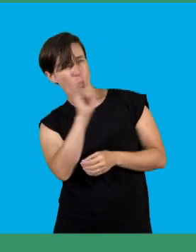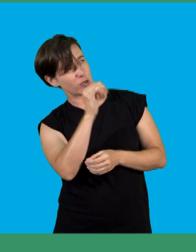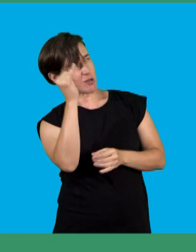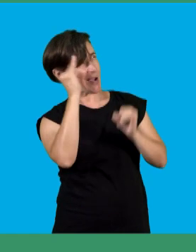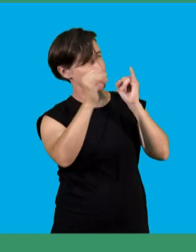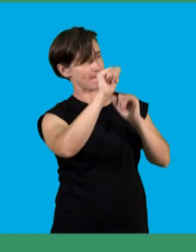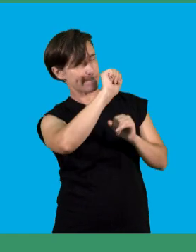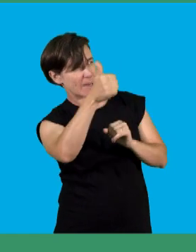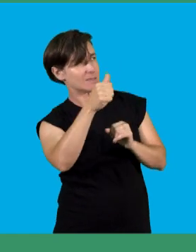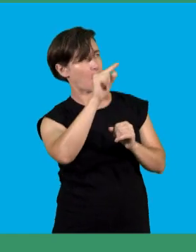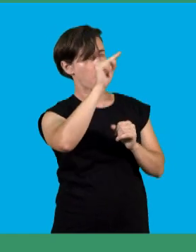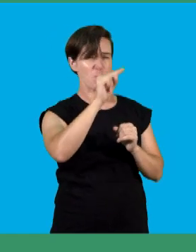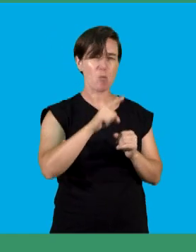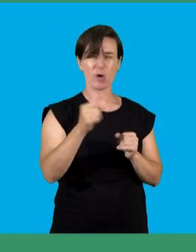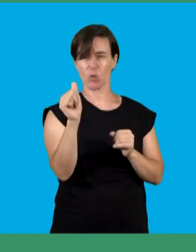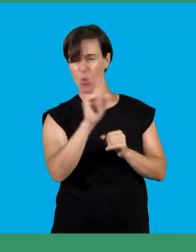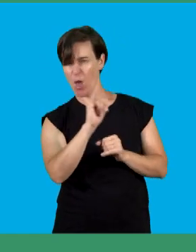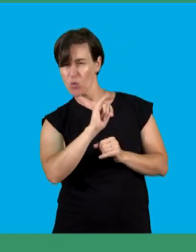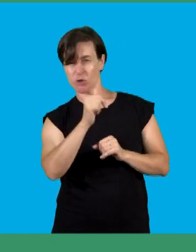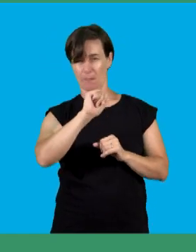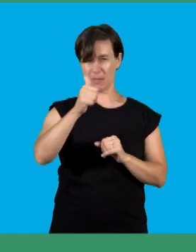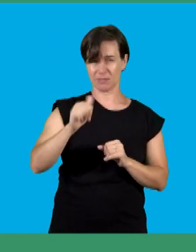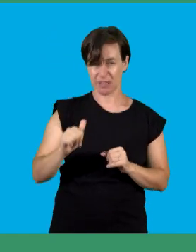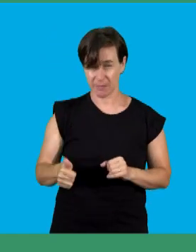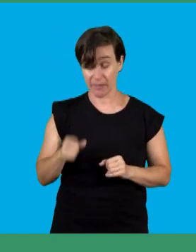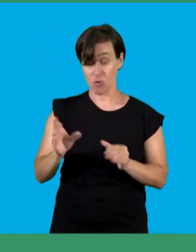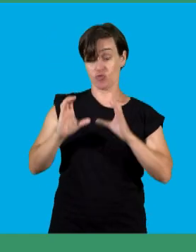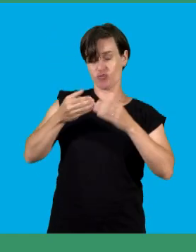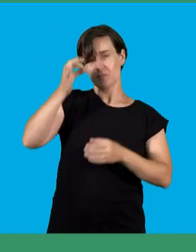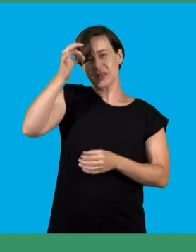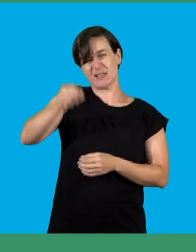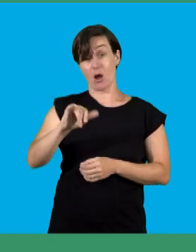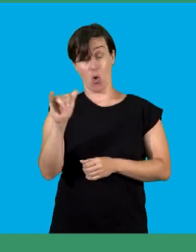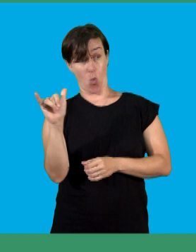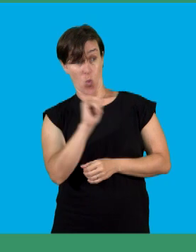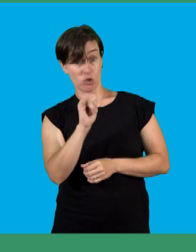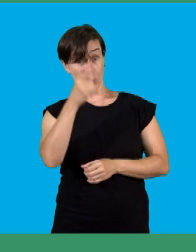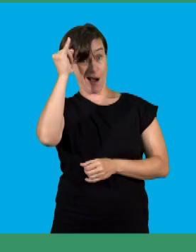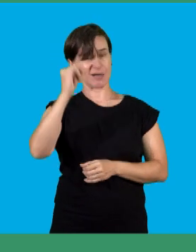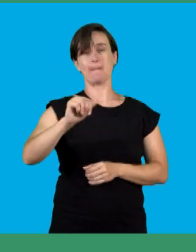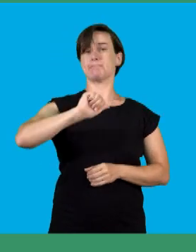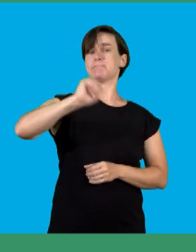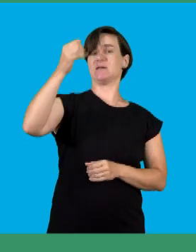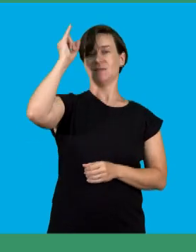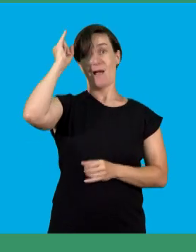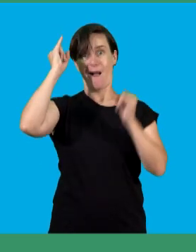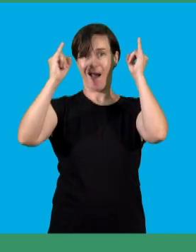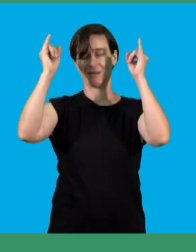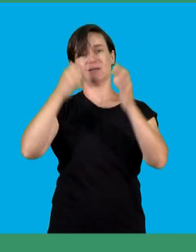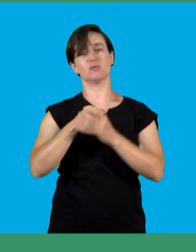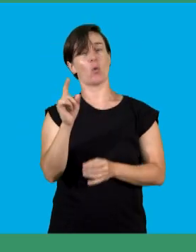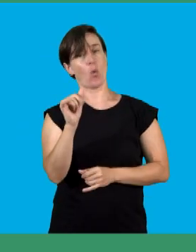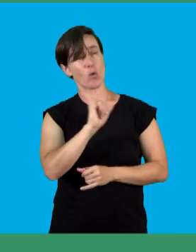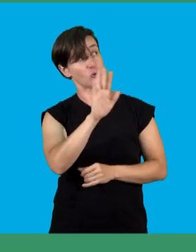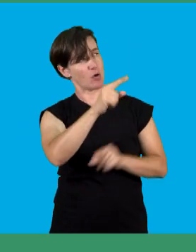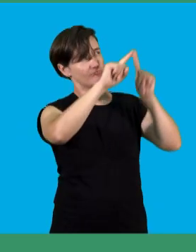Each group presents the solution that was deemed the best according to the votes. I hope you can see that everyone is